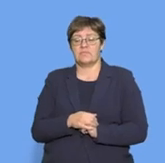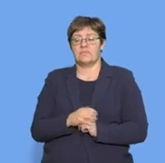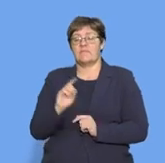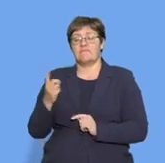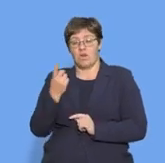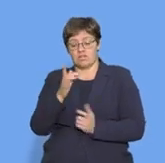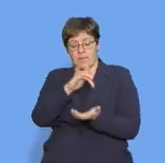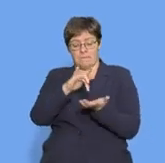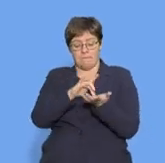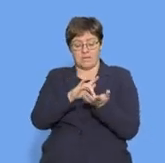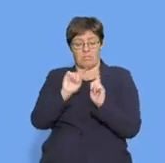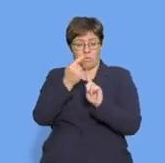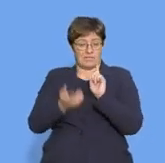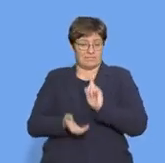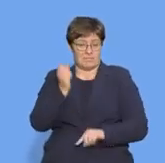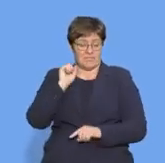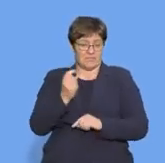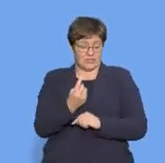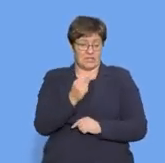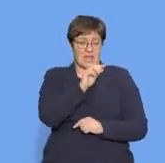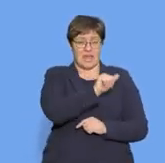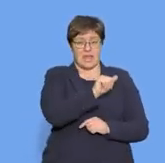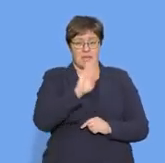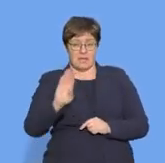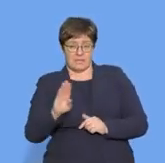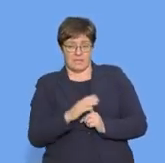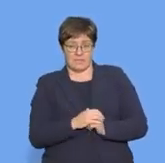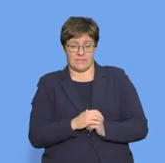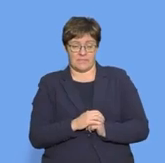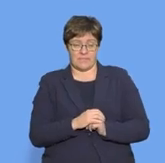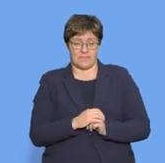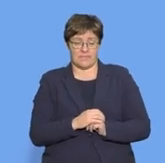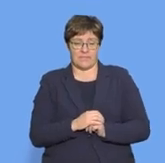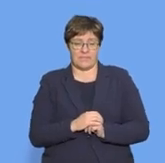must find the midpoint of AB,